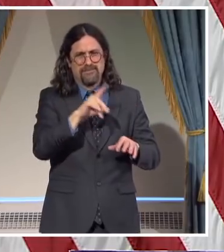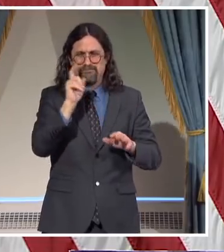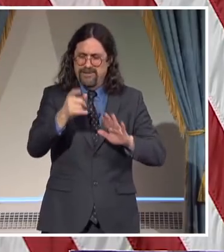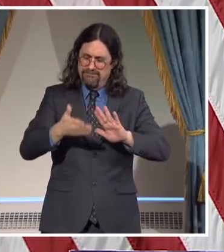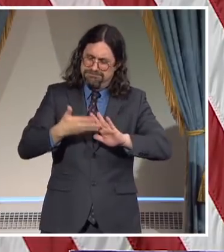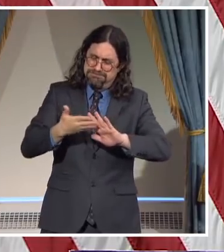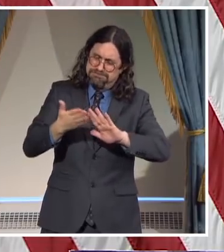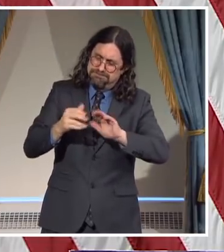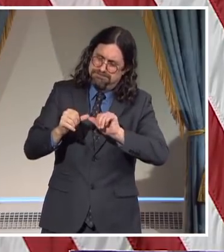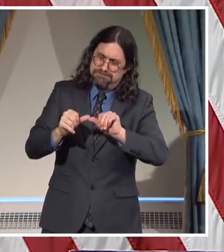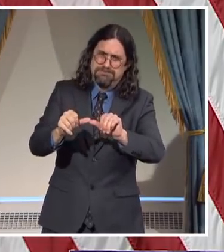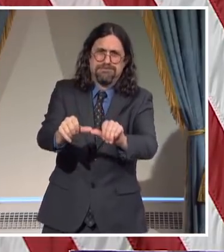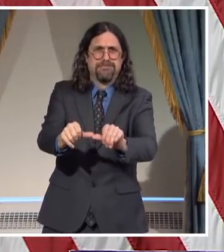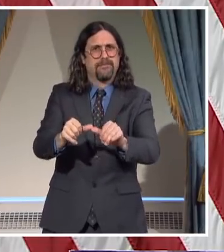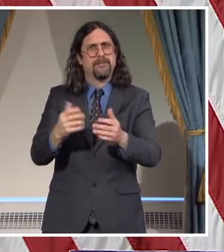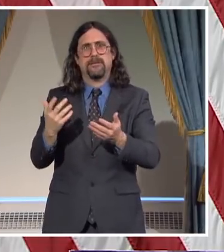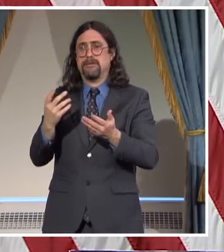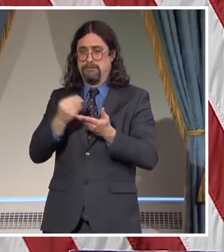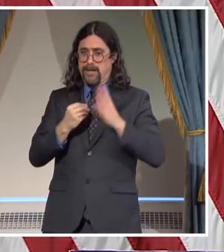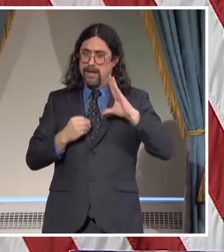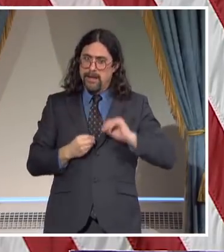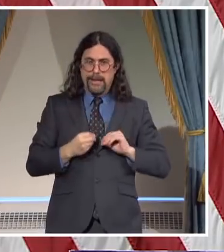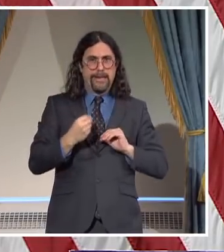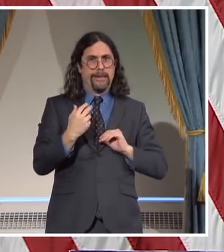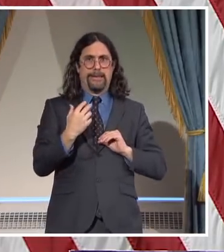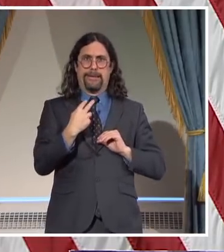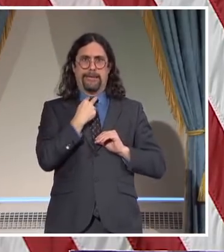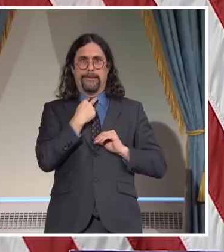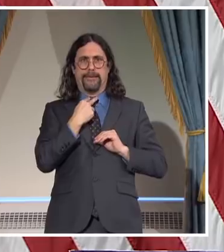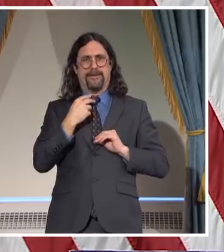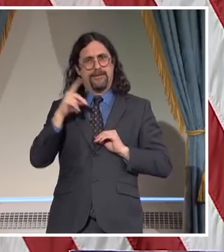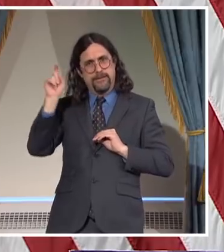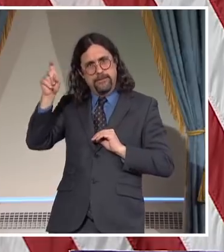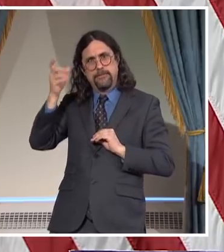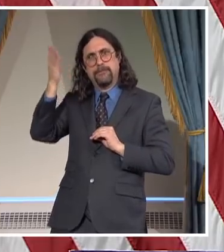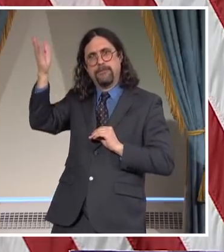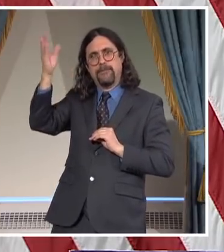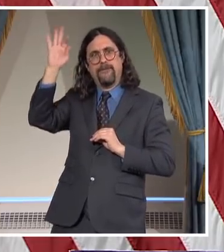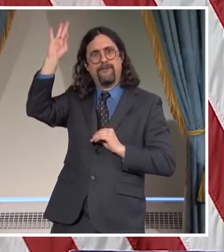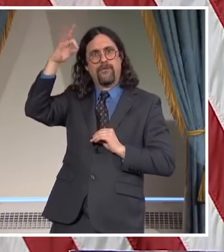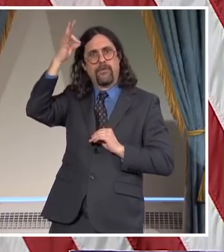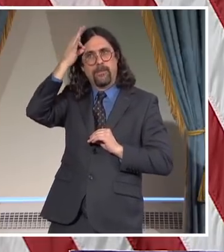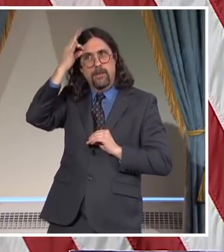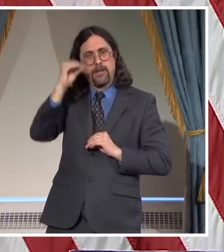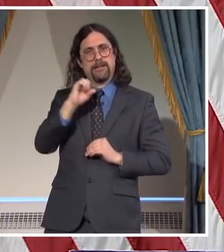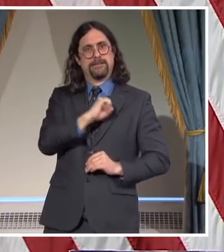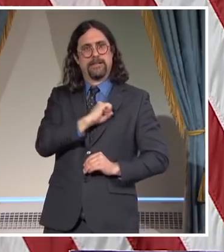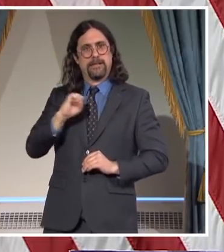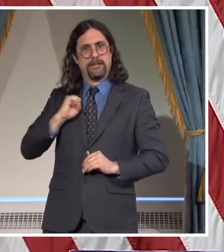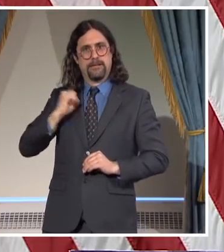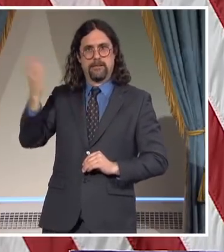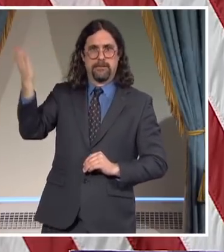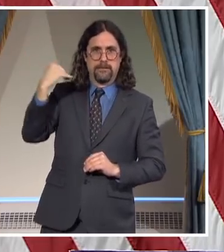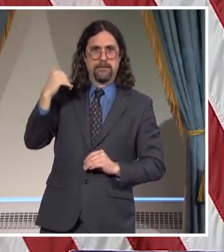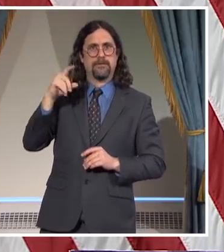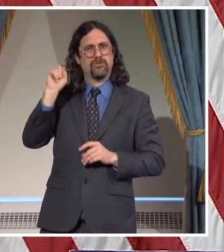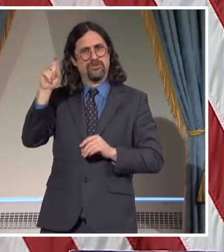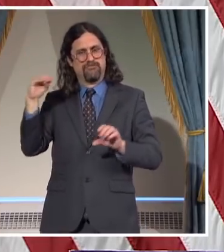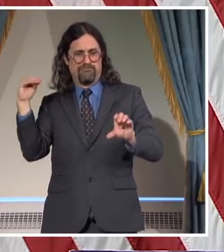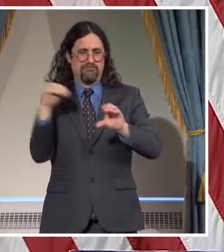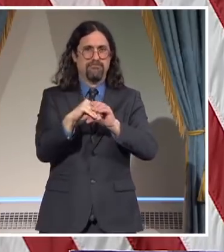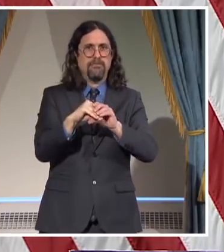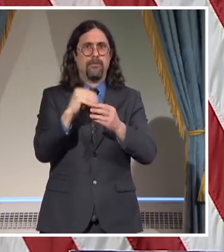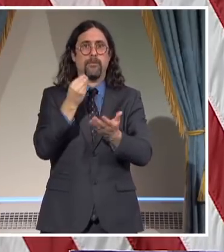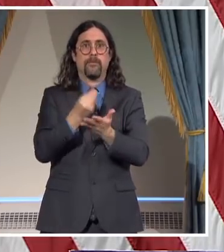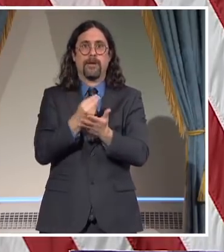include real money for New York City and New York State in this stimulus bill. And yet it didn't happen. And we know why, because Mitch